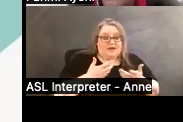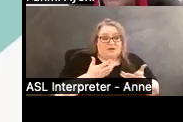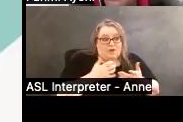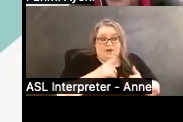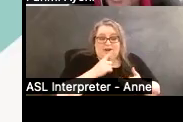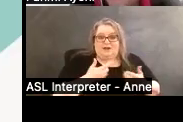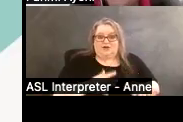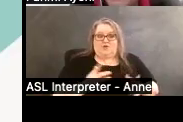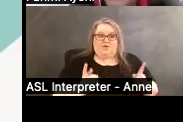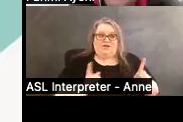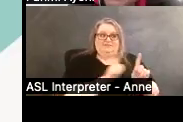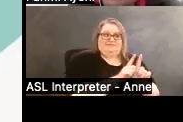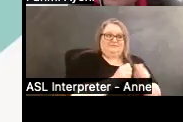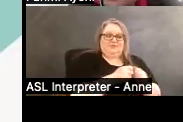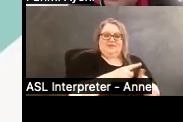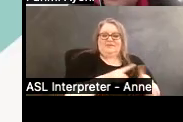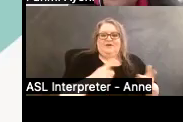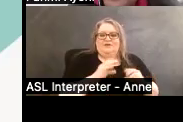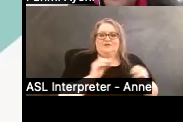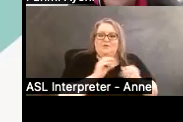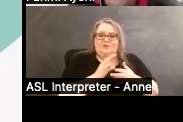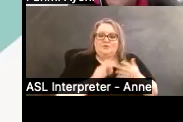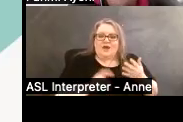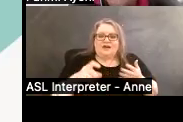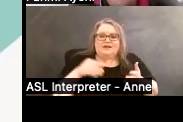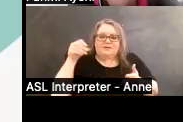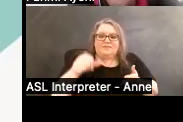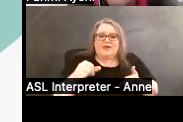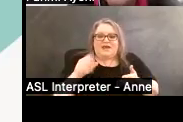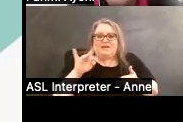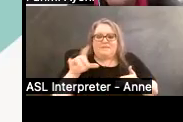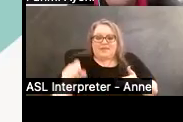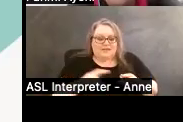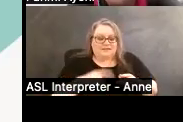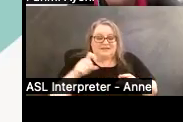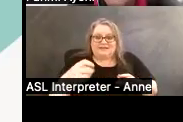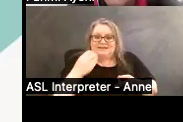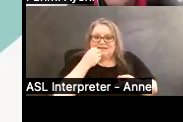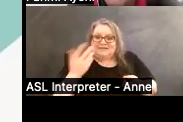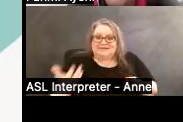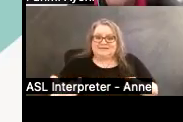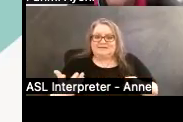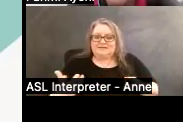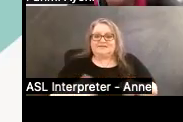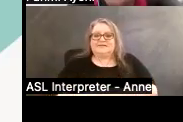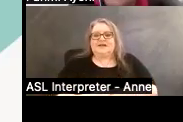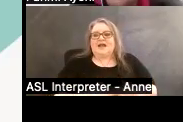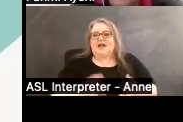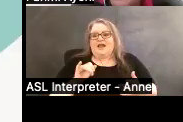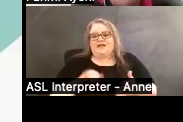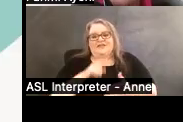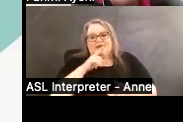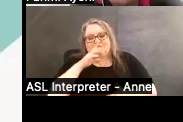but what choice do I have? I need to pay my bills. I need to eat." And this speaks directly to the